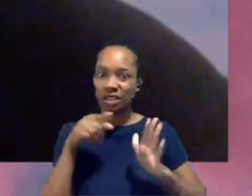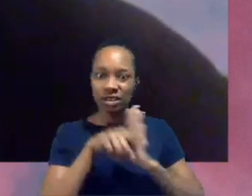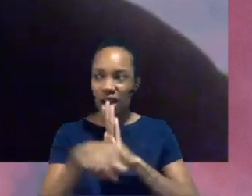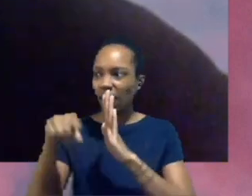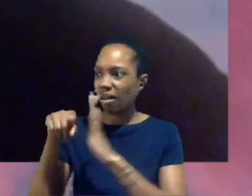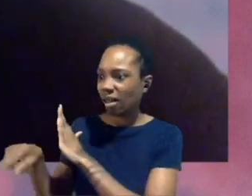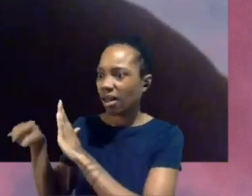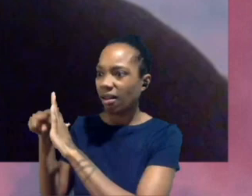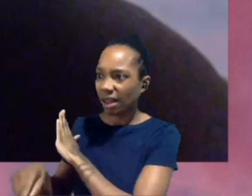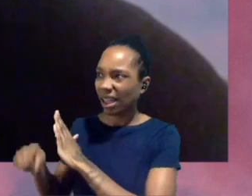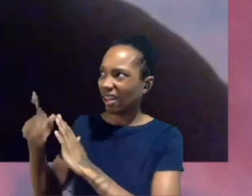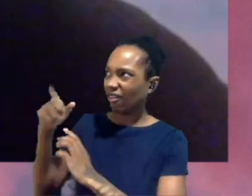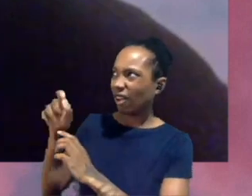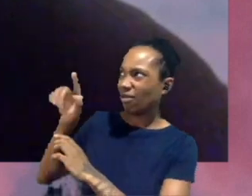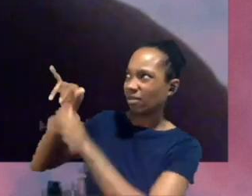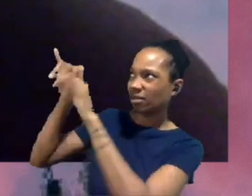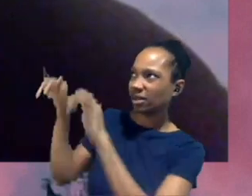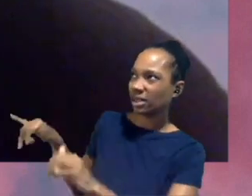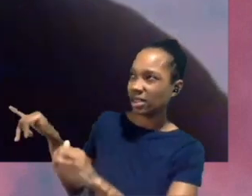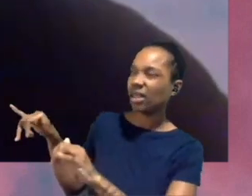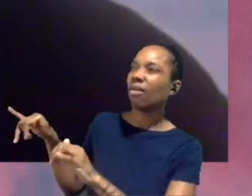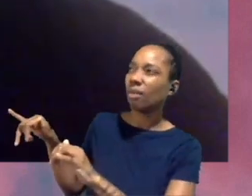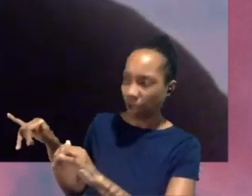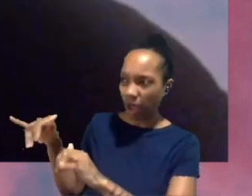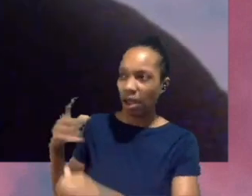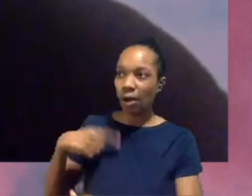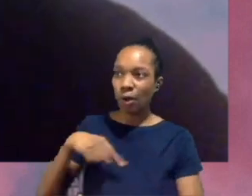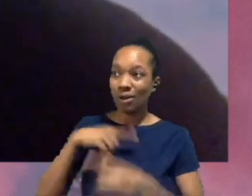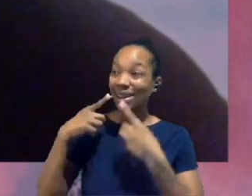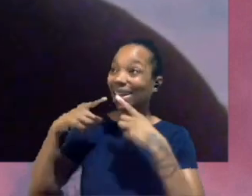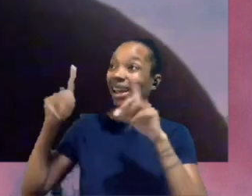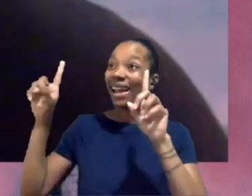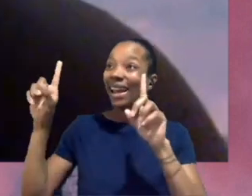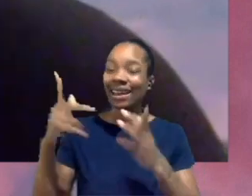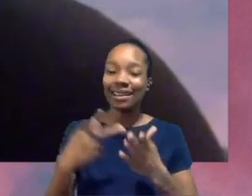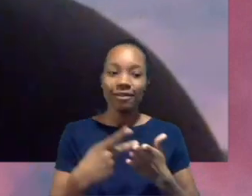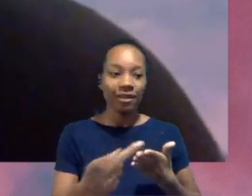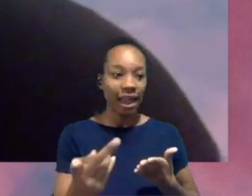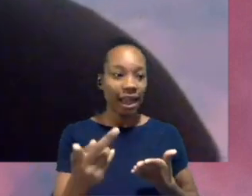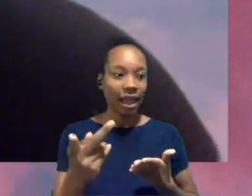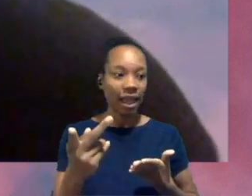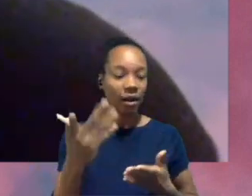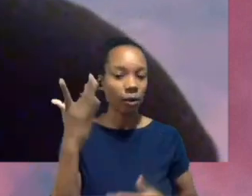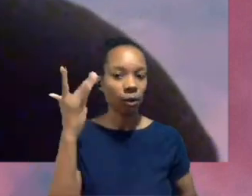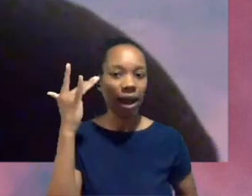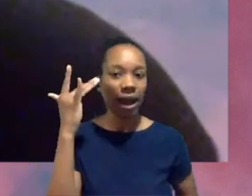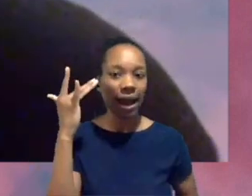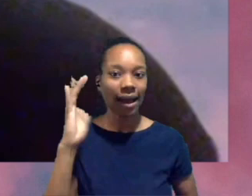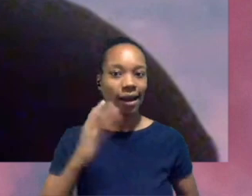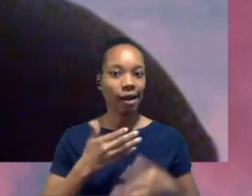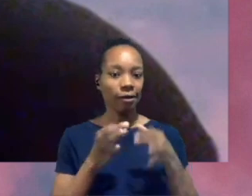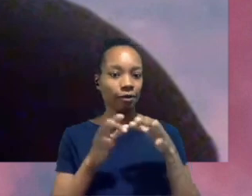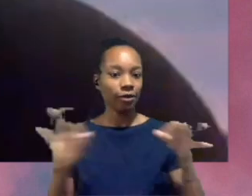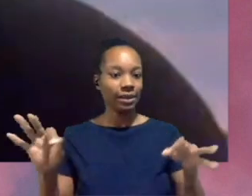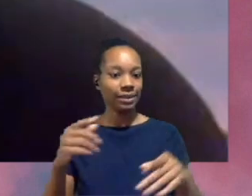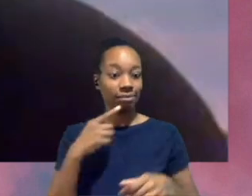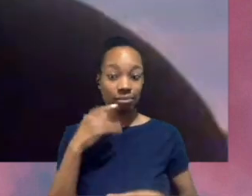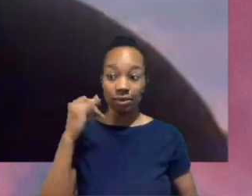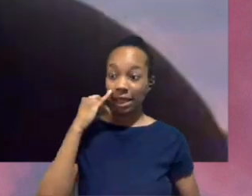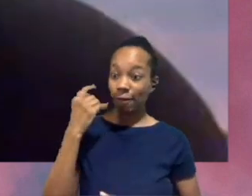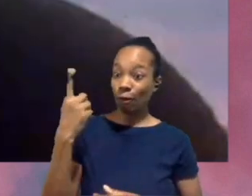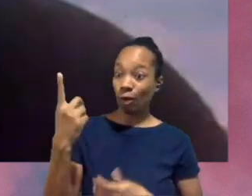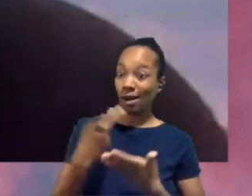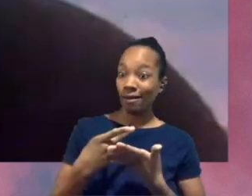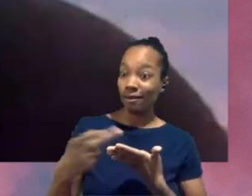fell because Isang Bagsak means if one of us falls down, we all fall down. Family